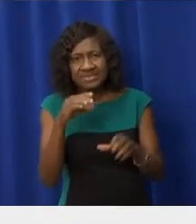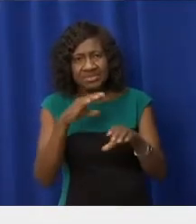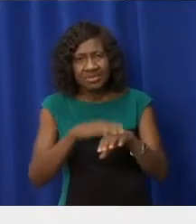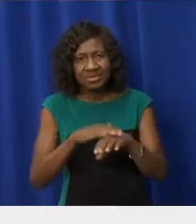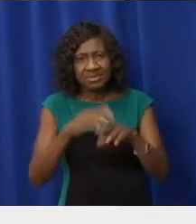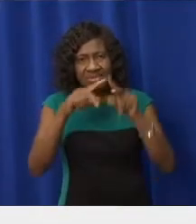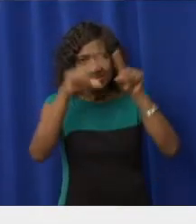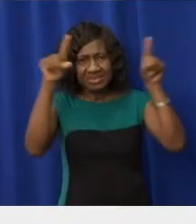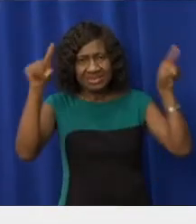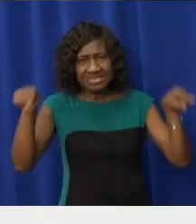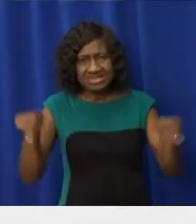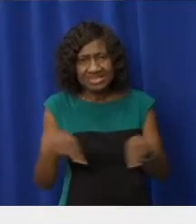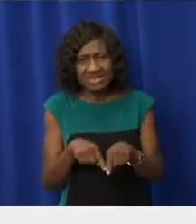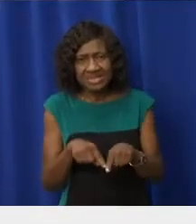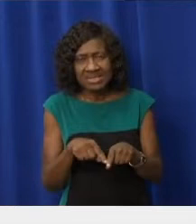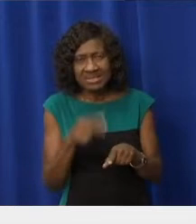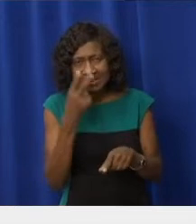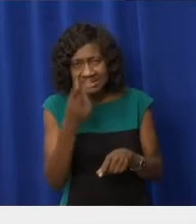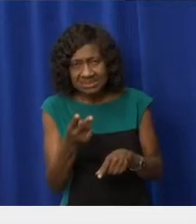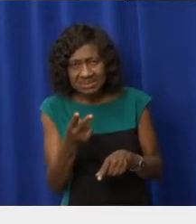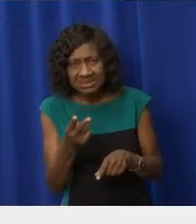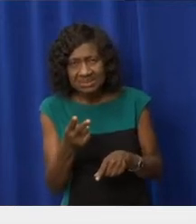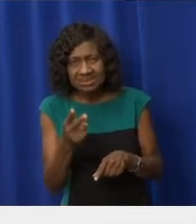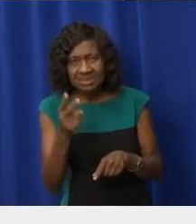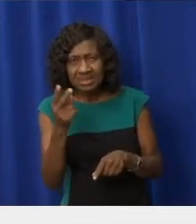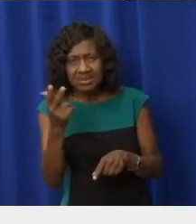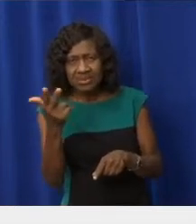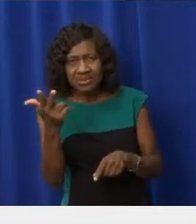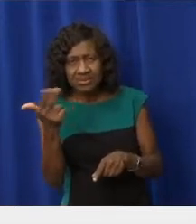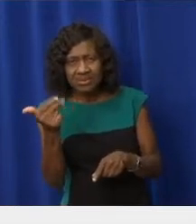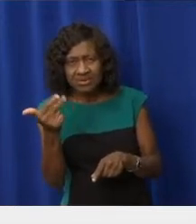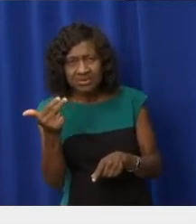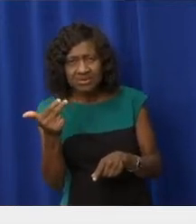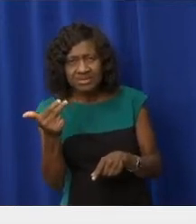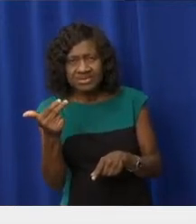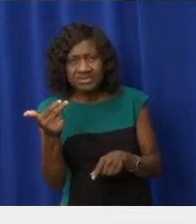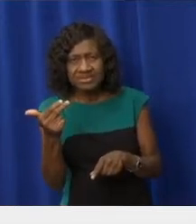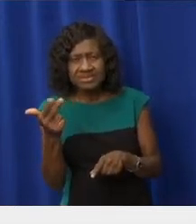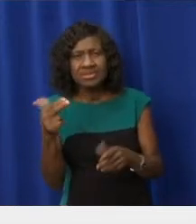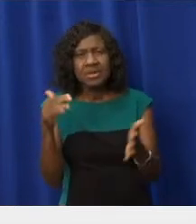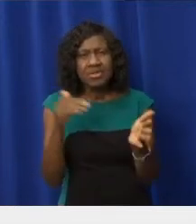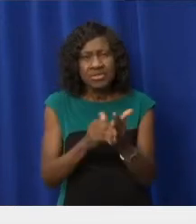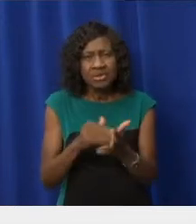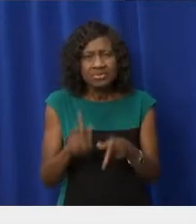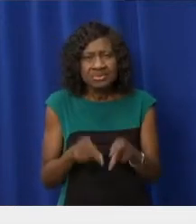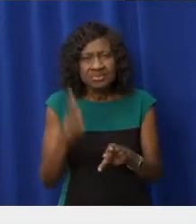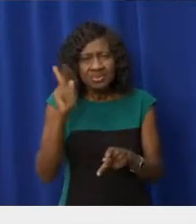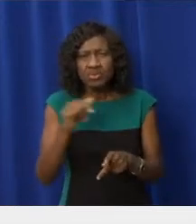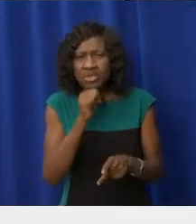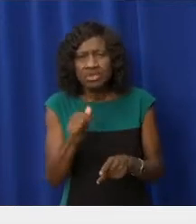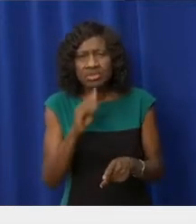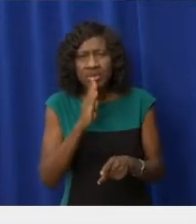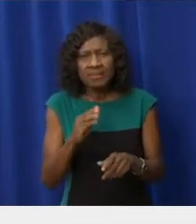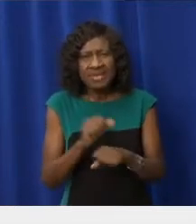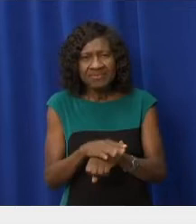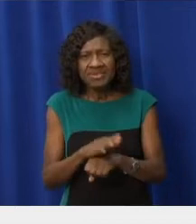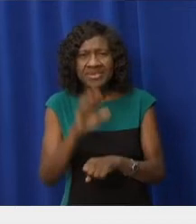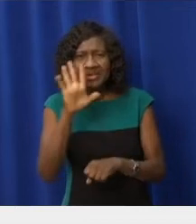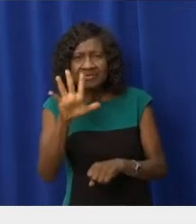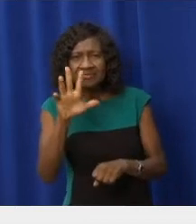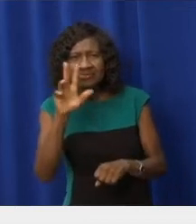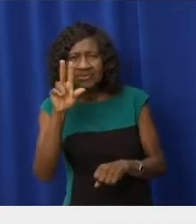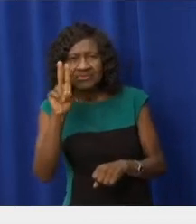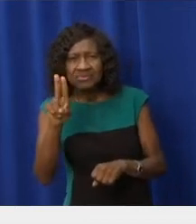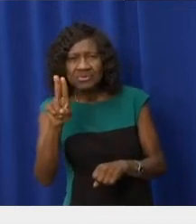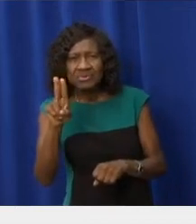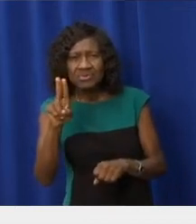hope you're able to see in front of you, 13,000 people would not be affected in Cayman. 52,000 people out of a total